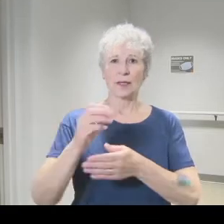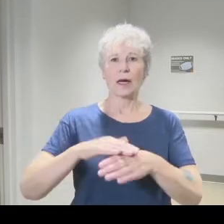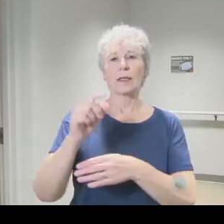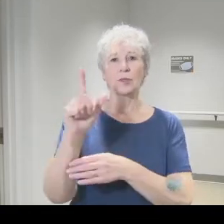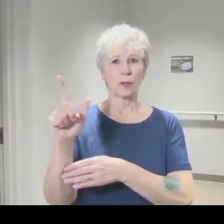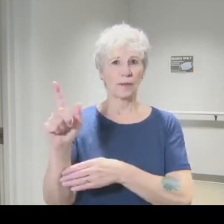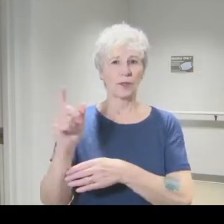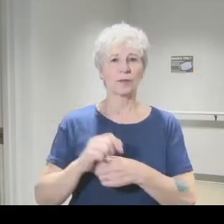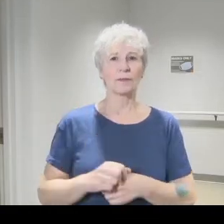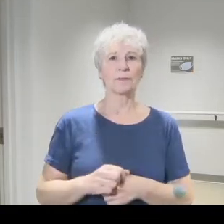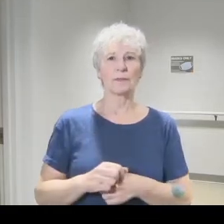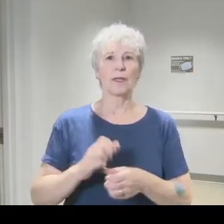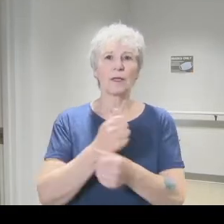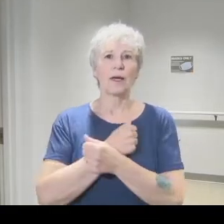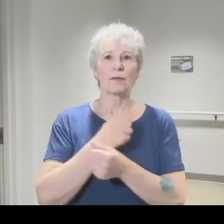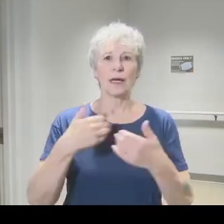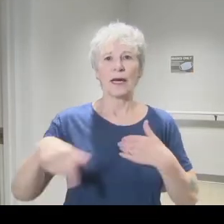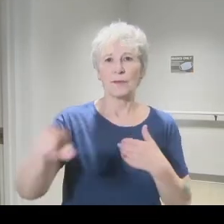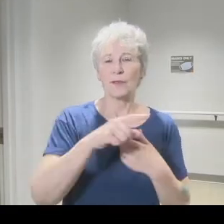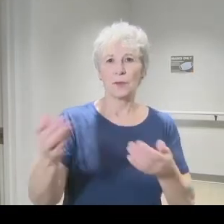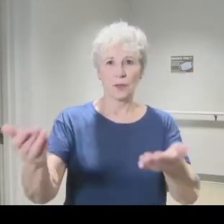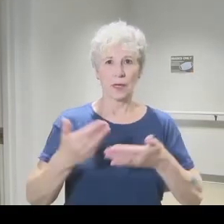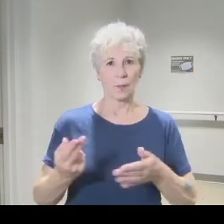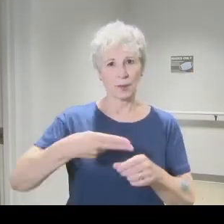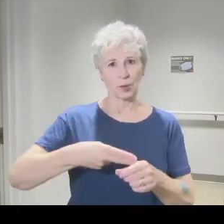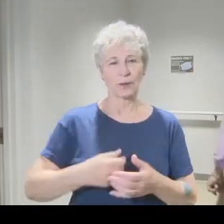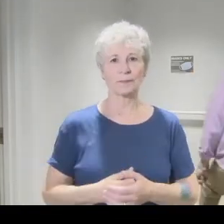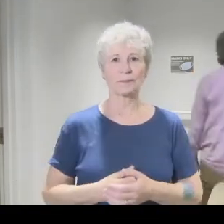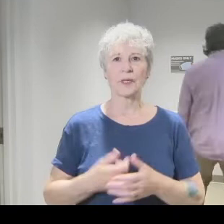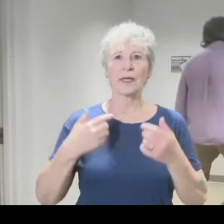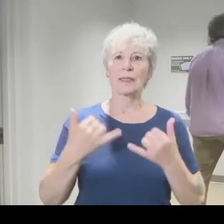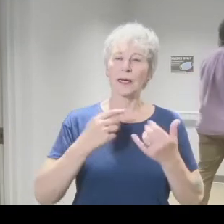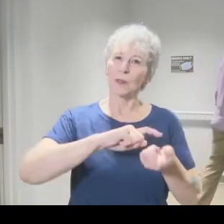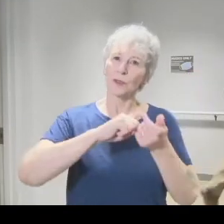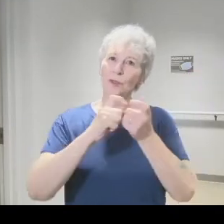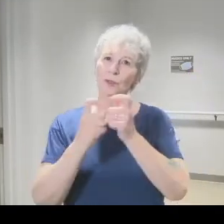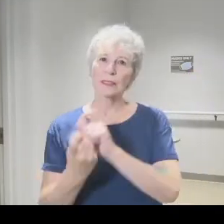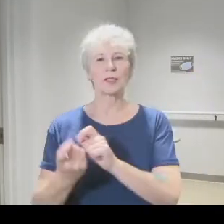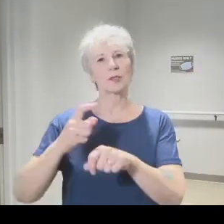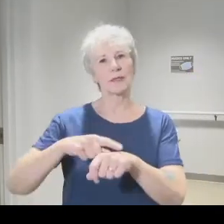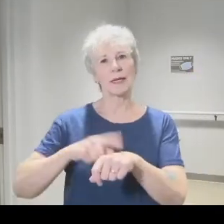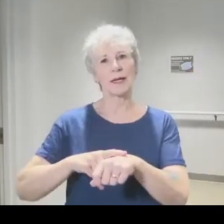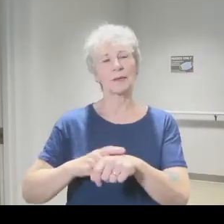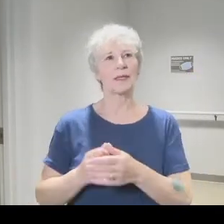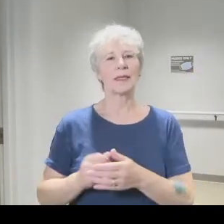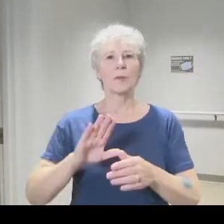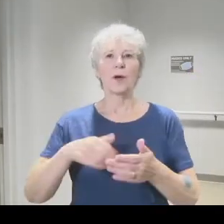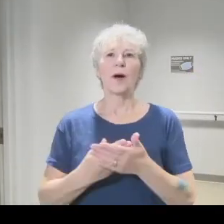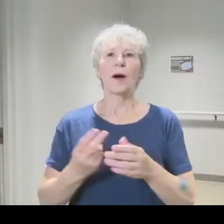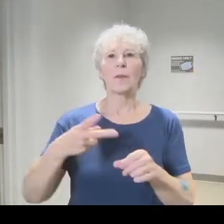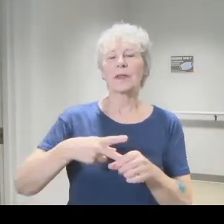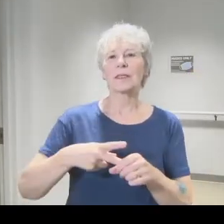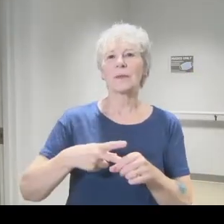21st, and we would love to have you come there as well. So as we transition into a time in our service where we all participate together in